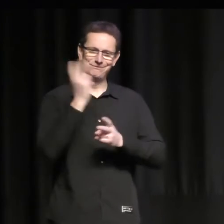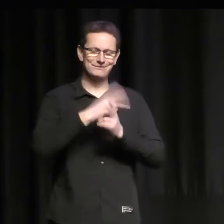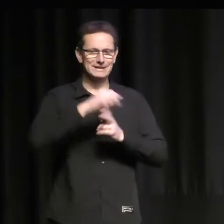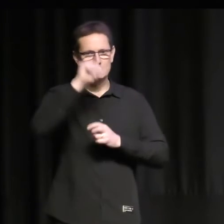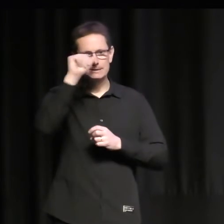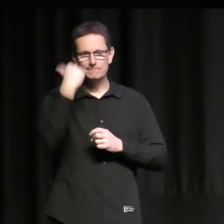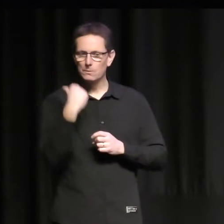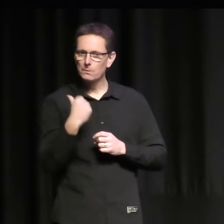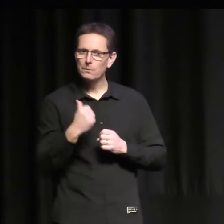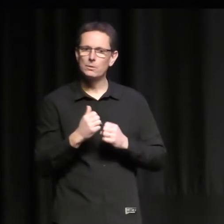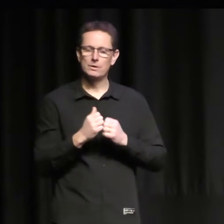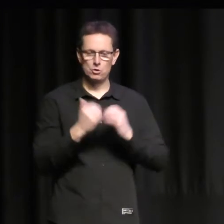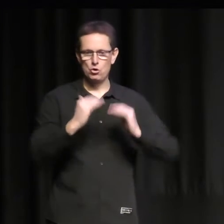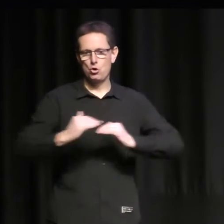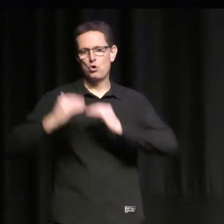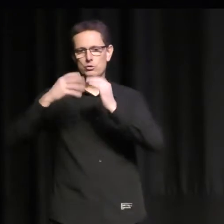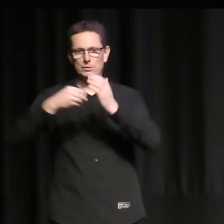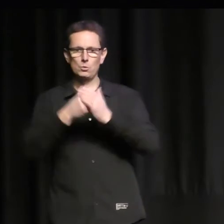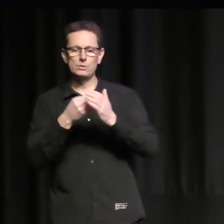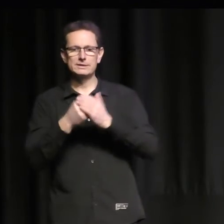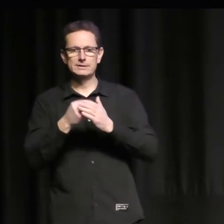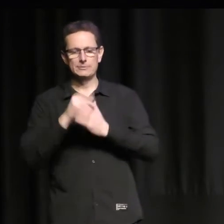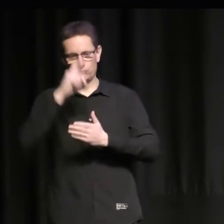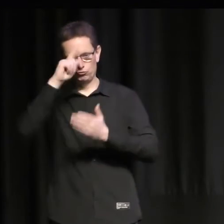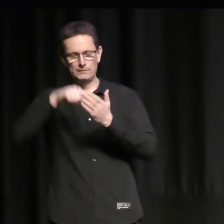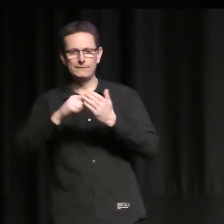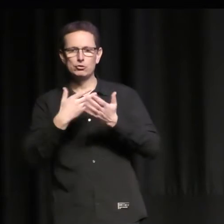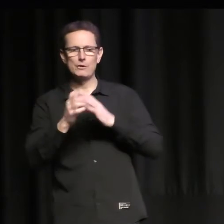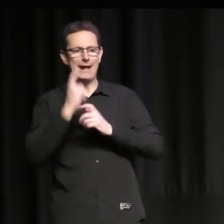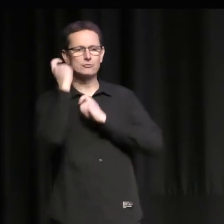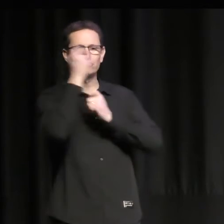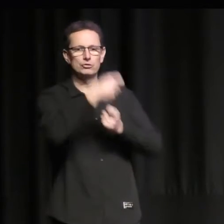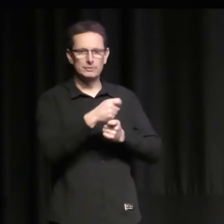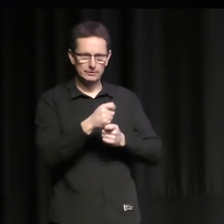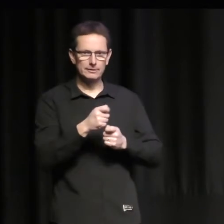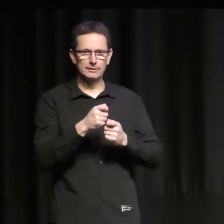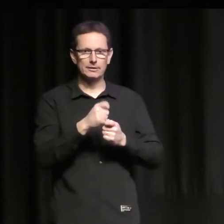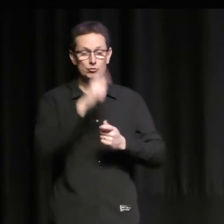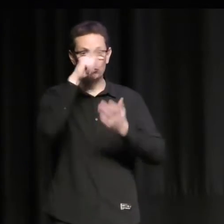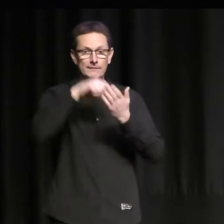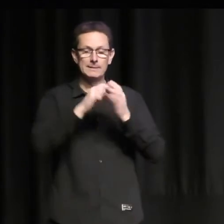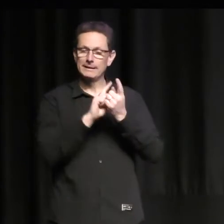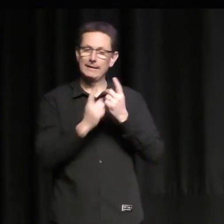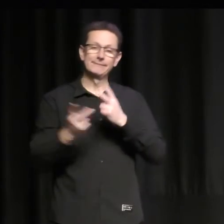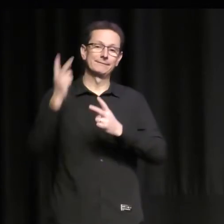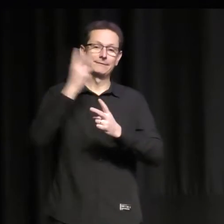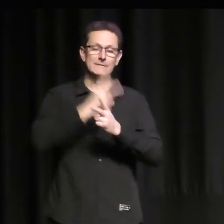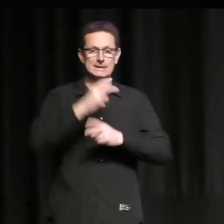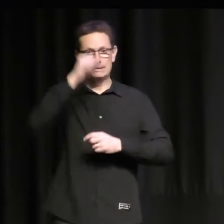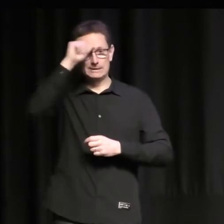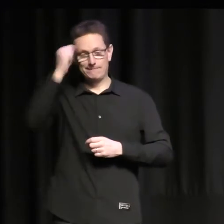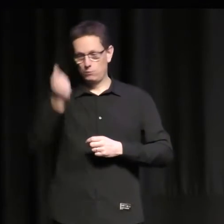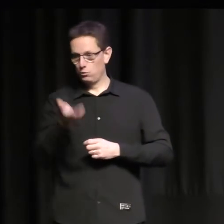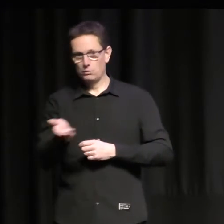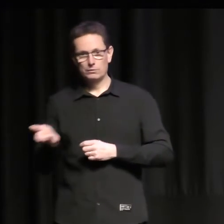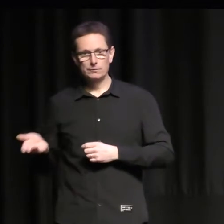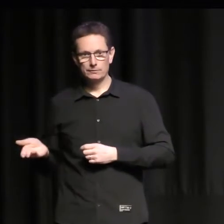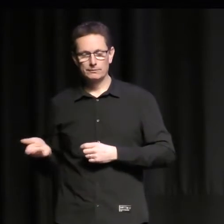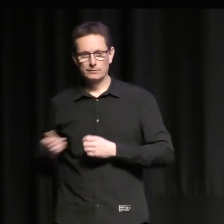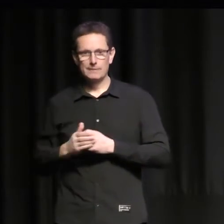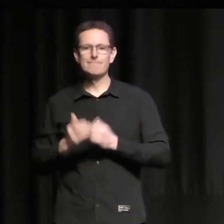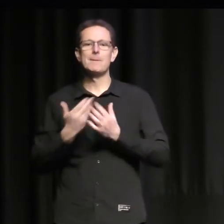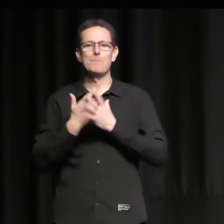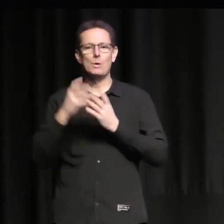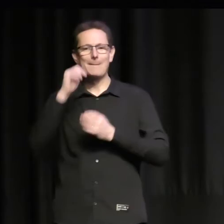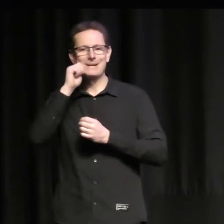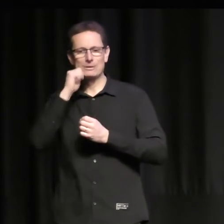the costs for doing appeals, etc., making it even harder. And many of the emails I receive are from people all